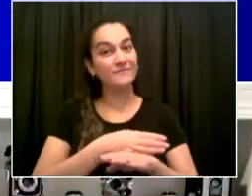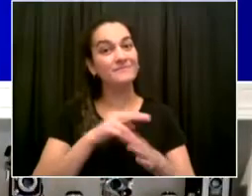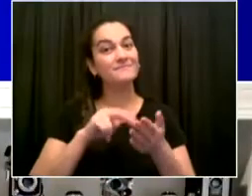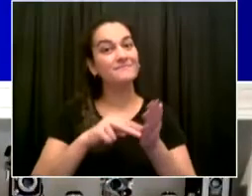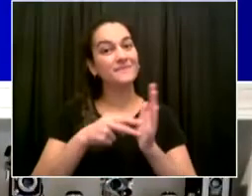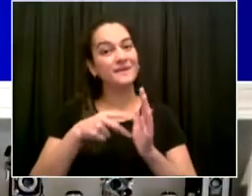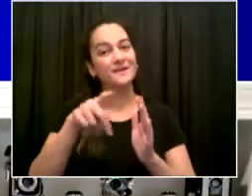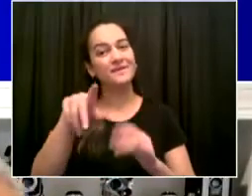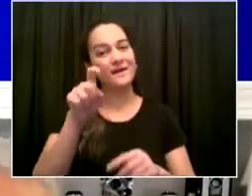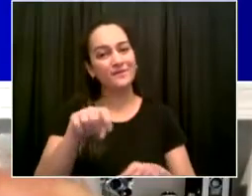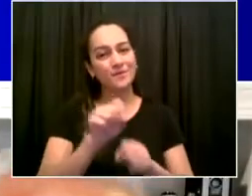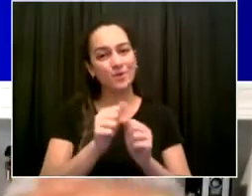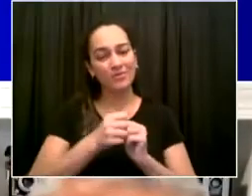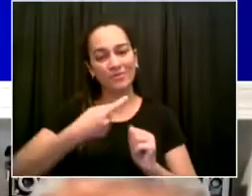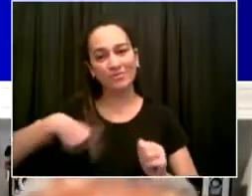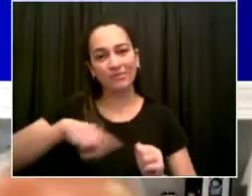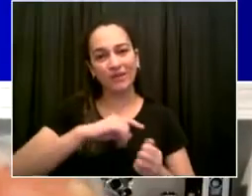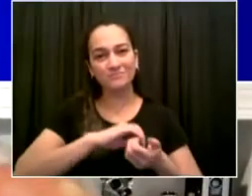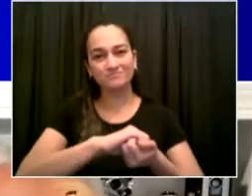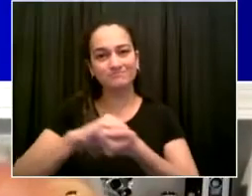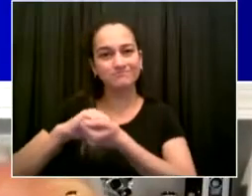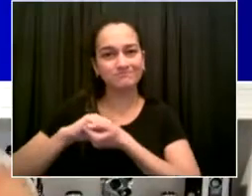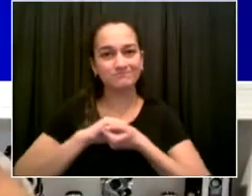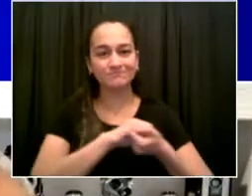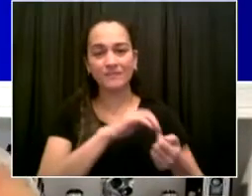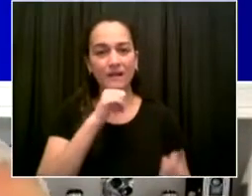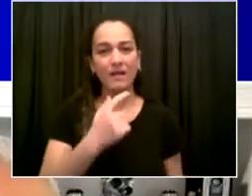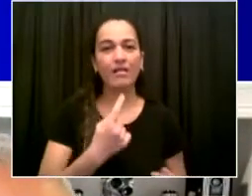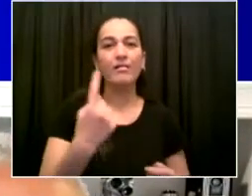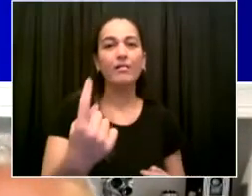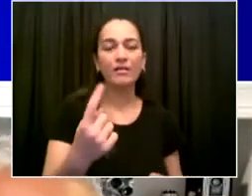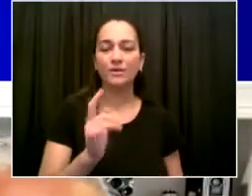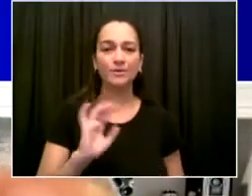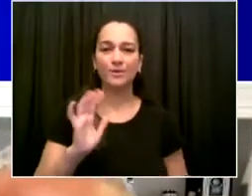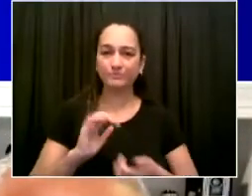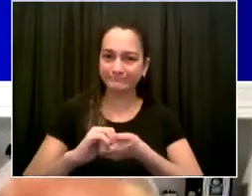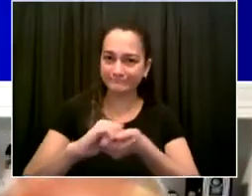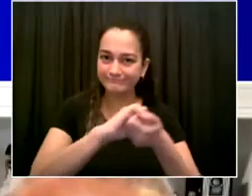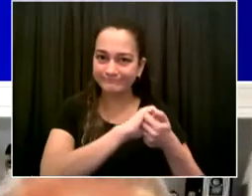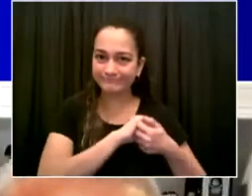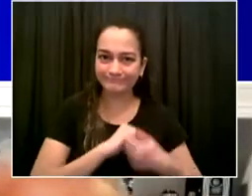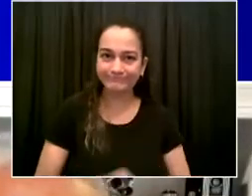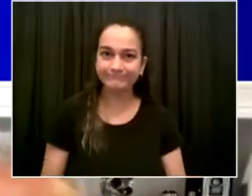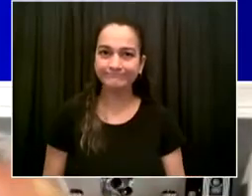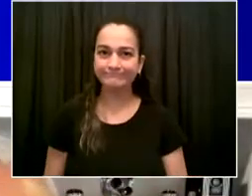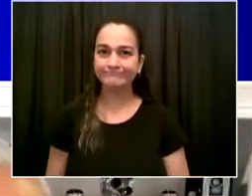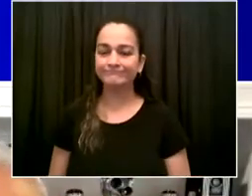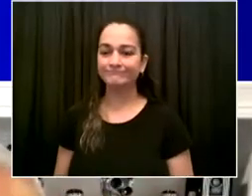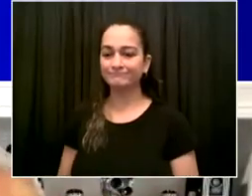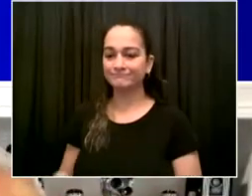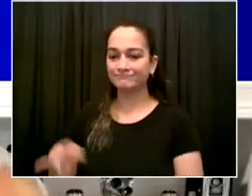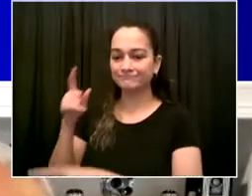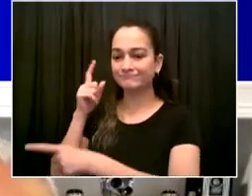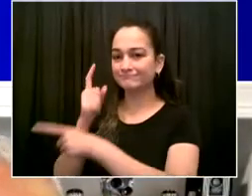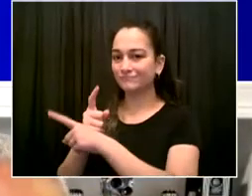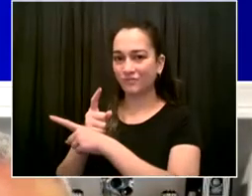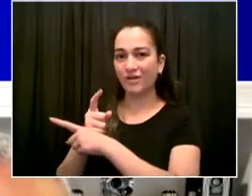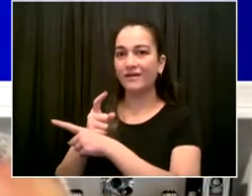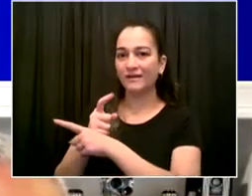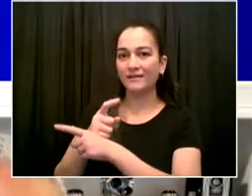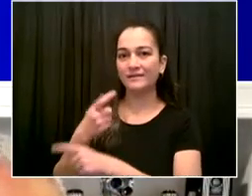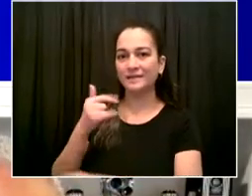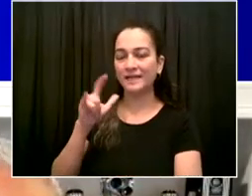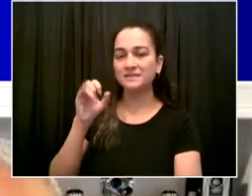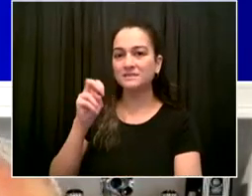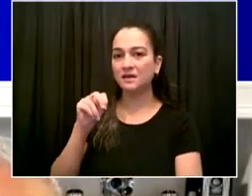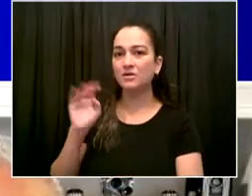it. That's a beautiful proverb, and it says so much about what we have to do at this moment. And I'll use another phrase that we often use here in this